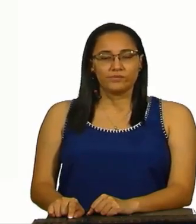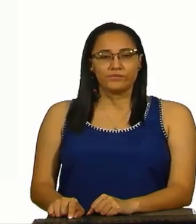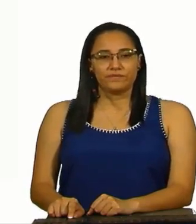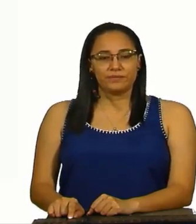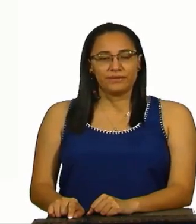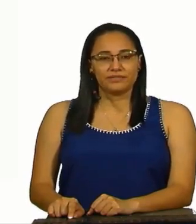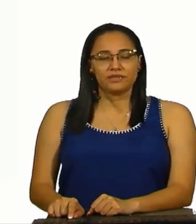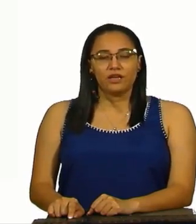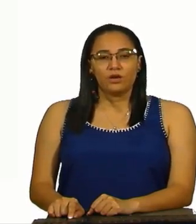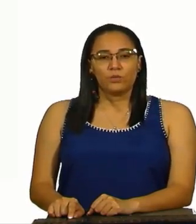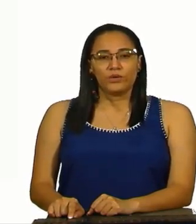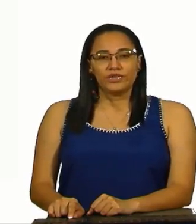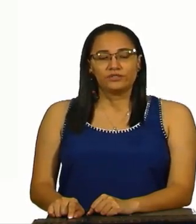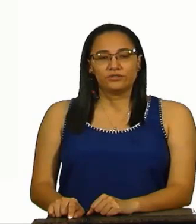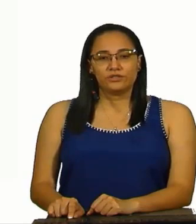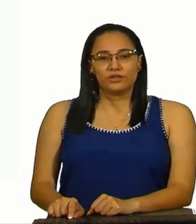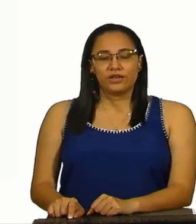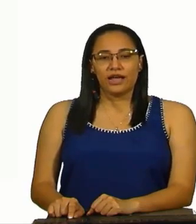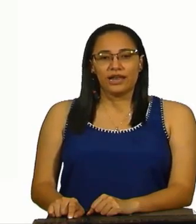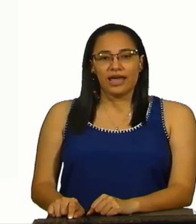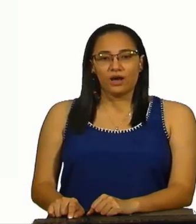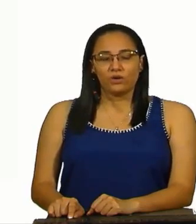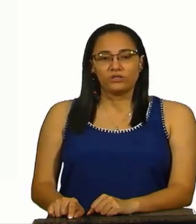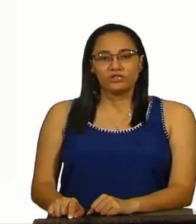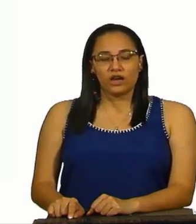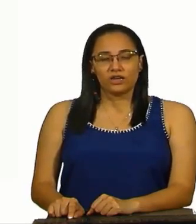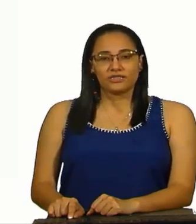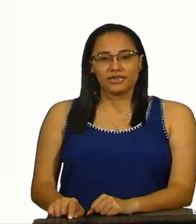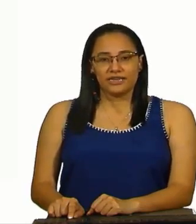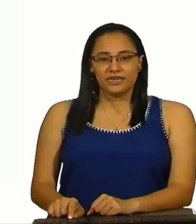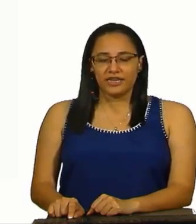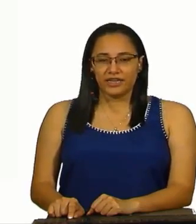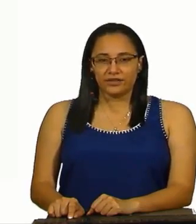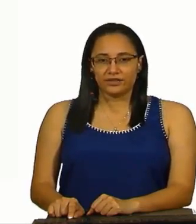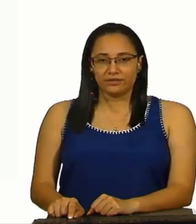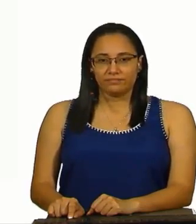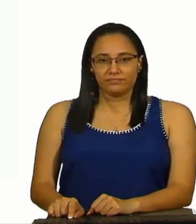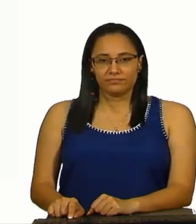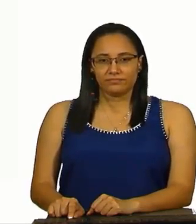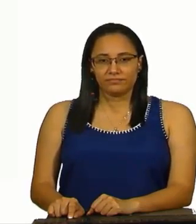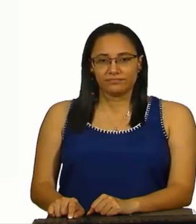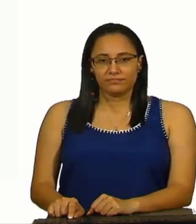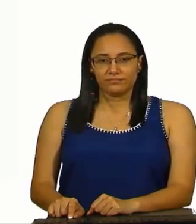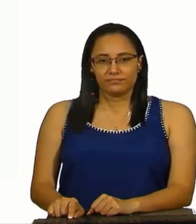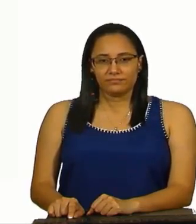Muy bien, una vez más. We do not allow dogs in here.